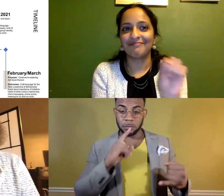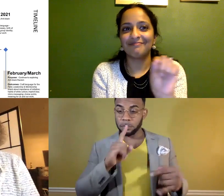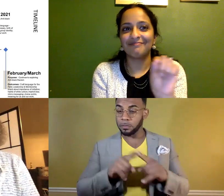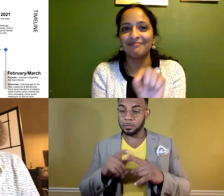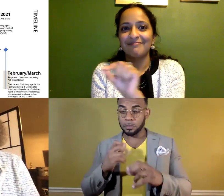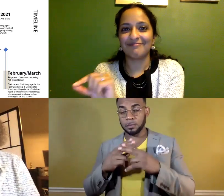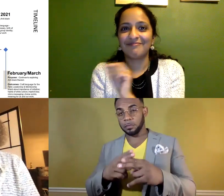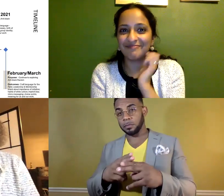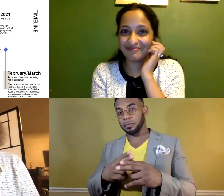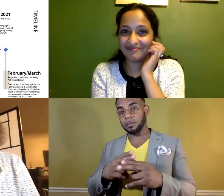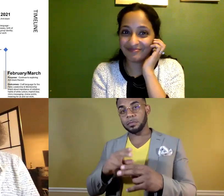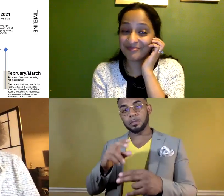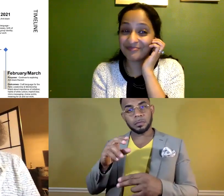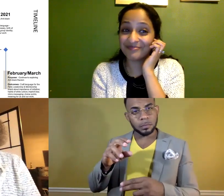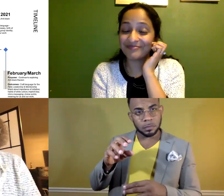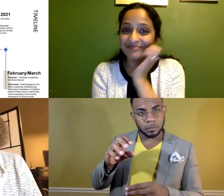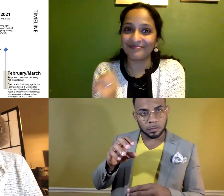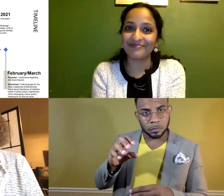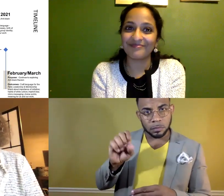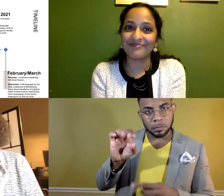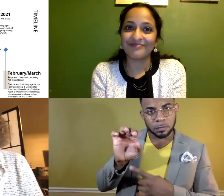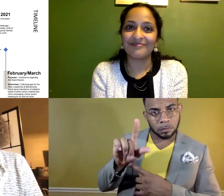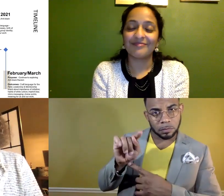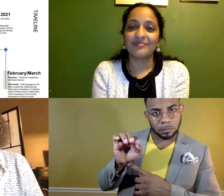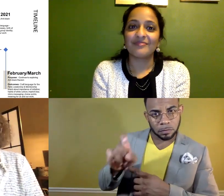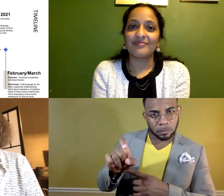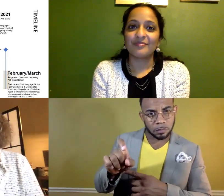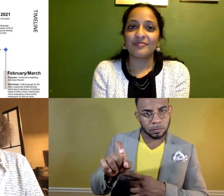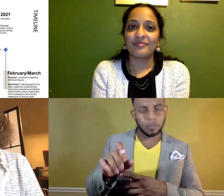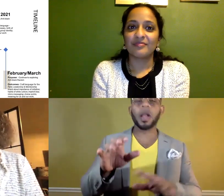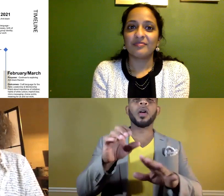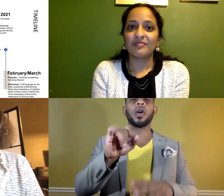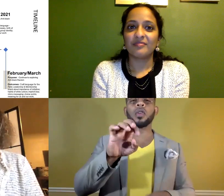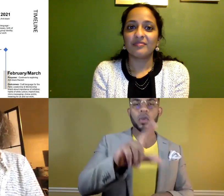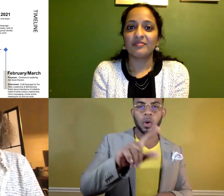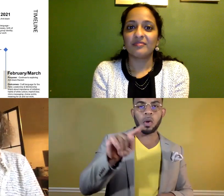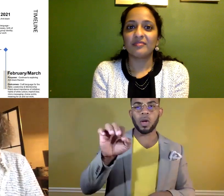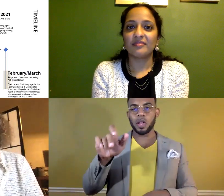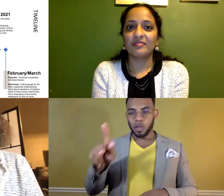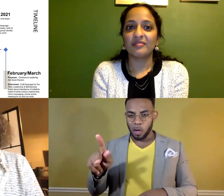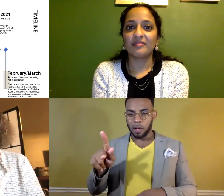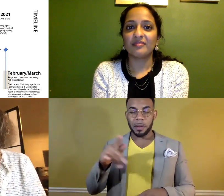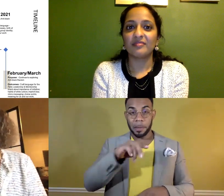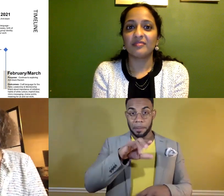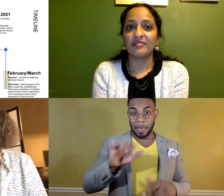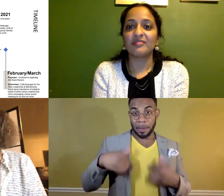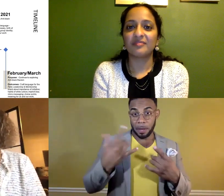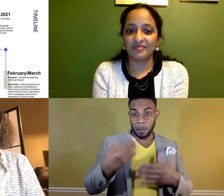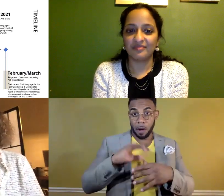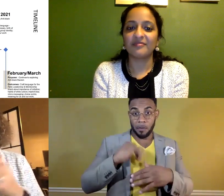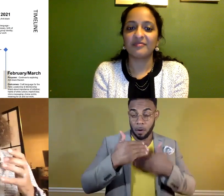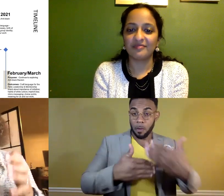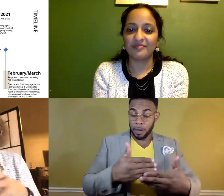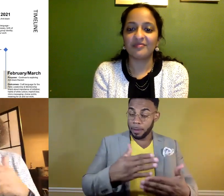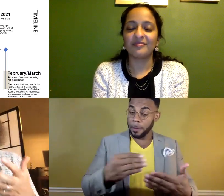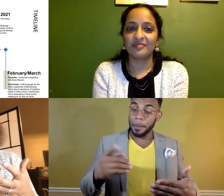what we call soul talks. And so the soul talks are, Peggy has been a part of our process,